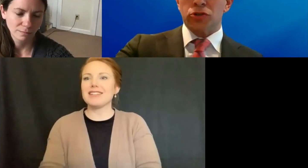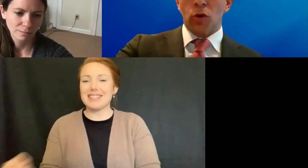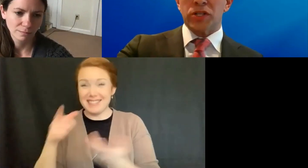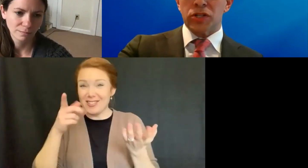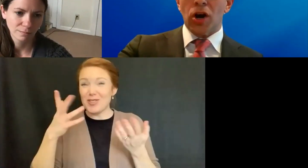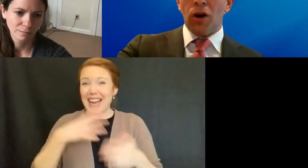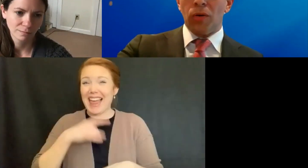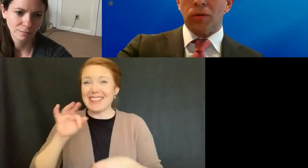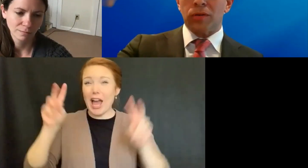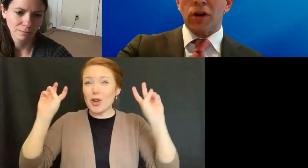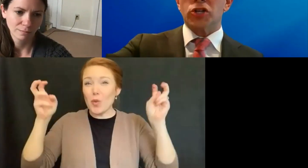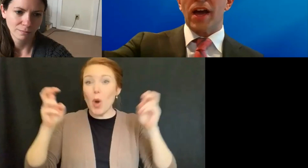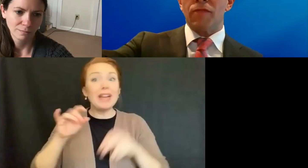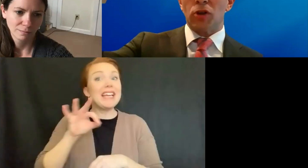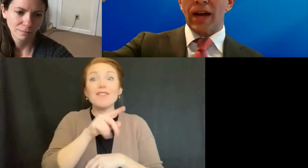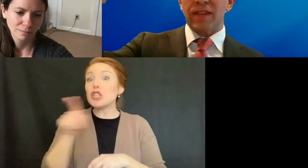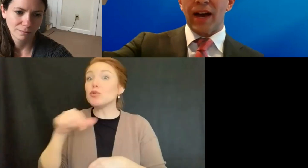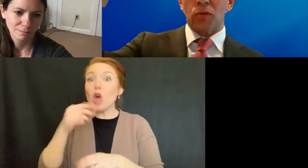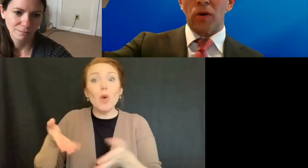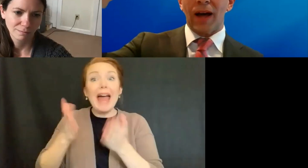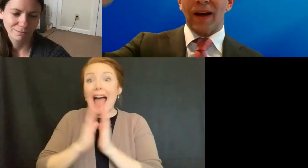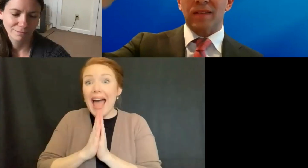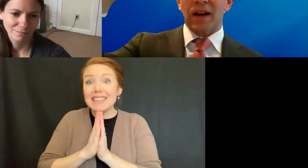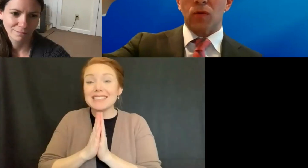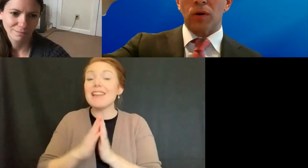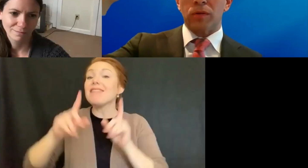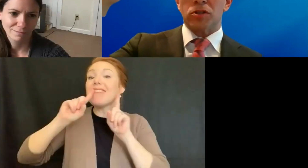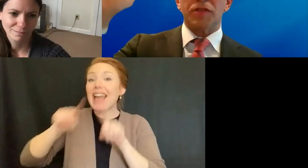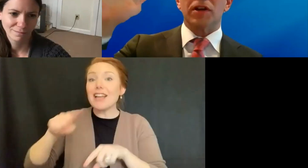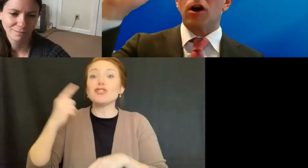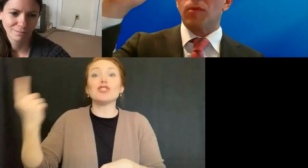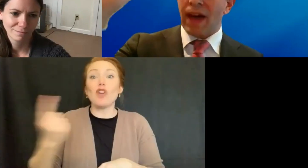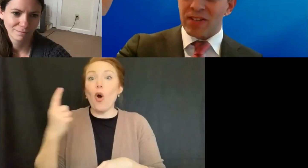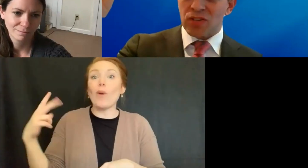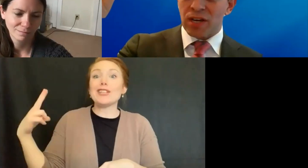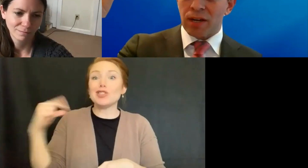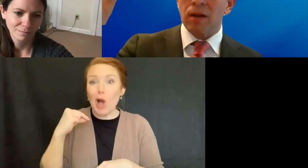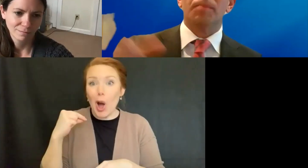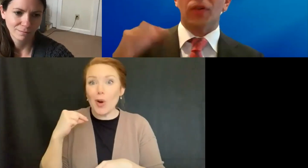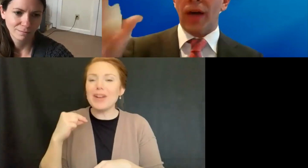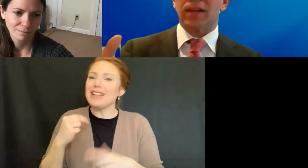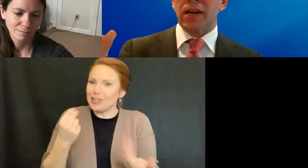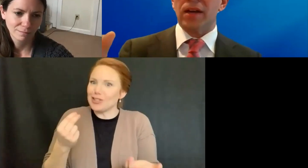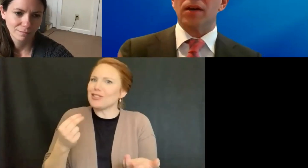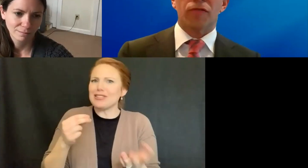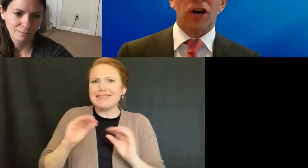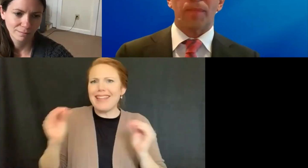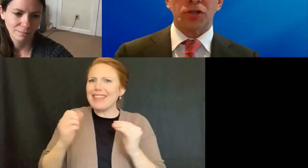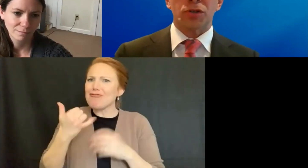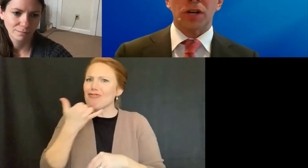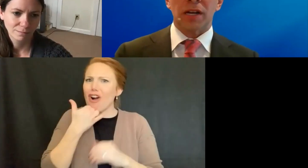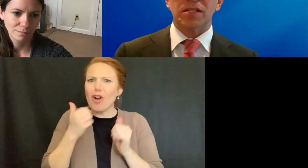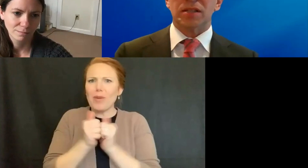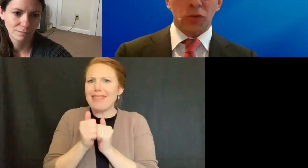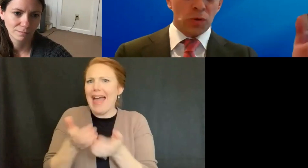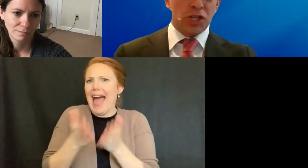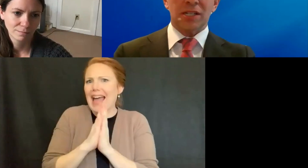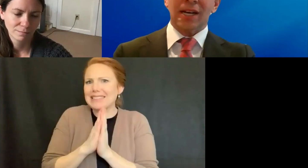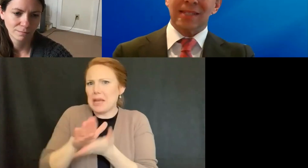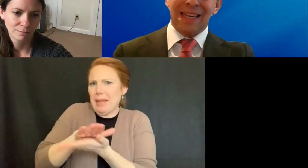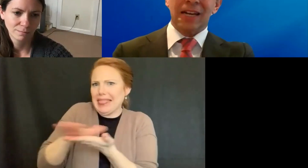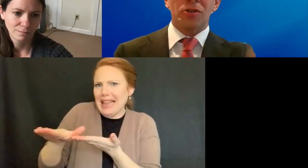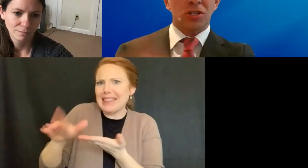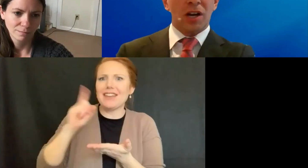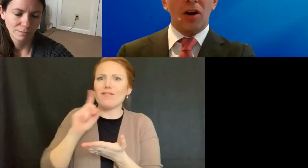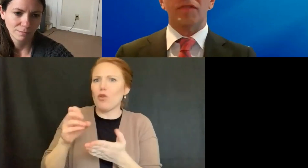something, the answer is always no. Raise your hand if you like that quote. I like that quote. There's nothing wrong with asking politely for opportunities. And that's what